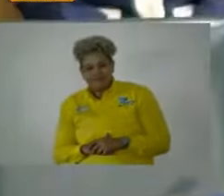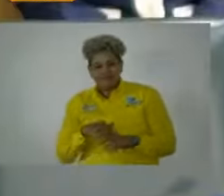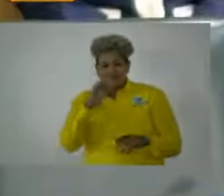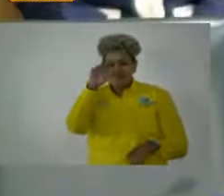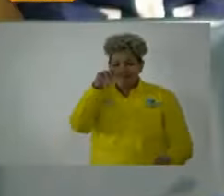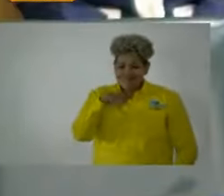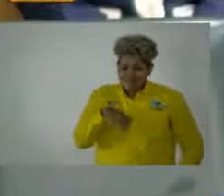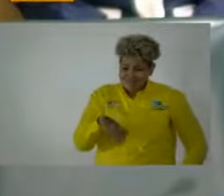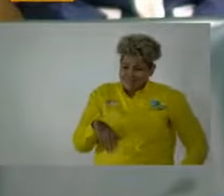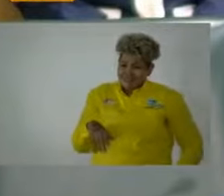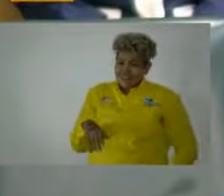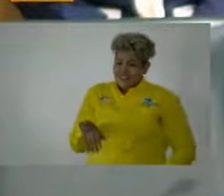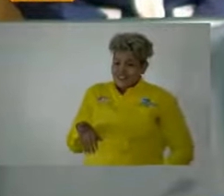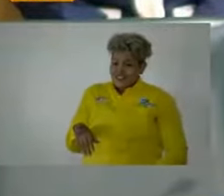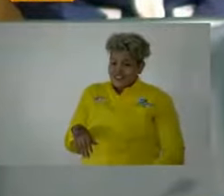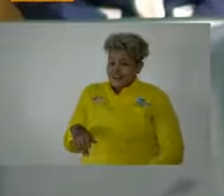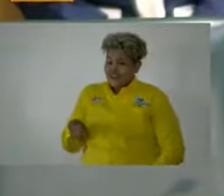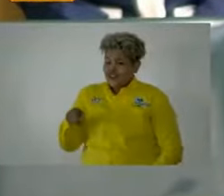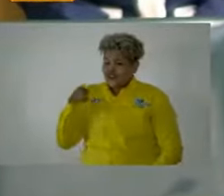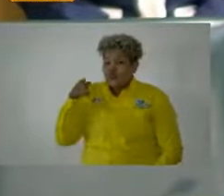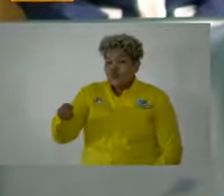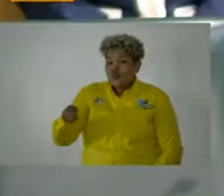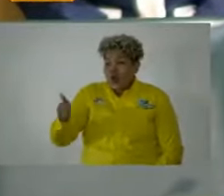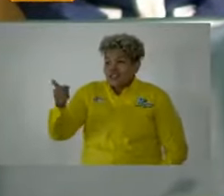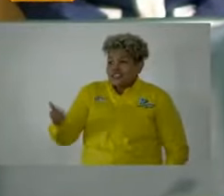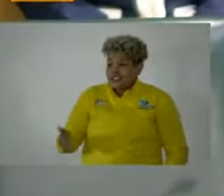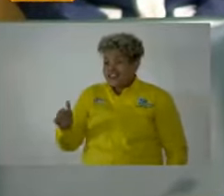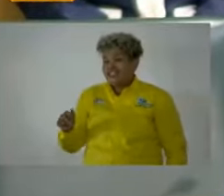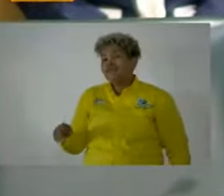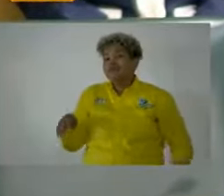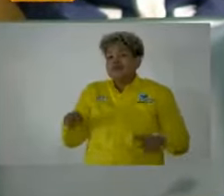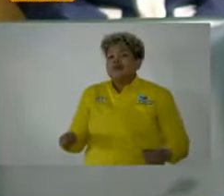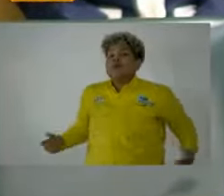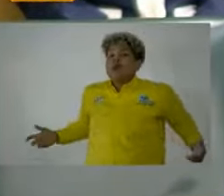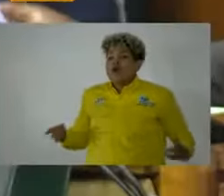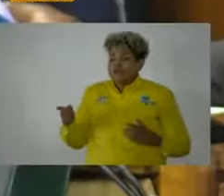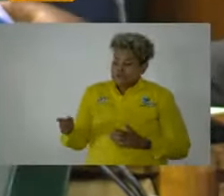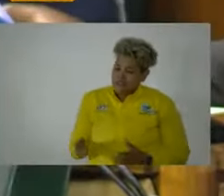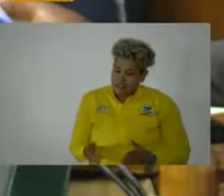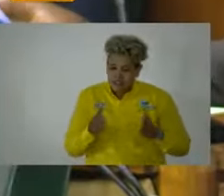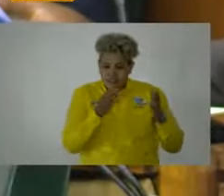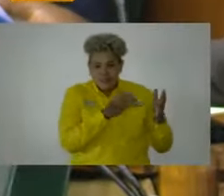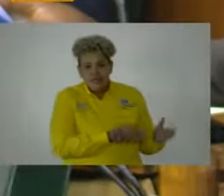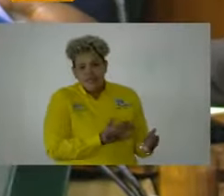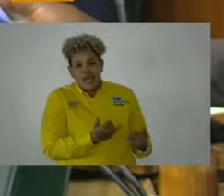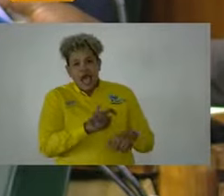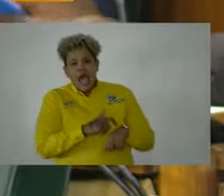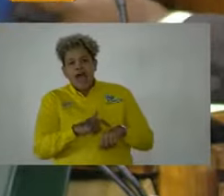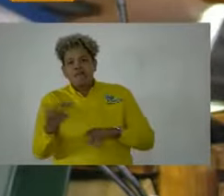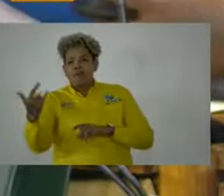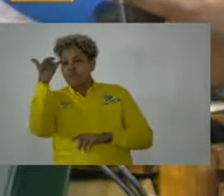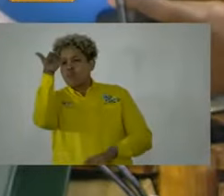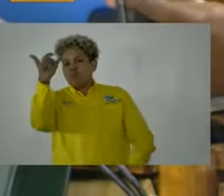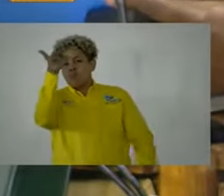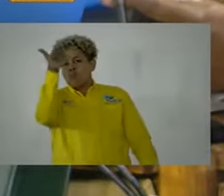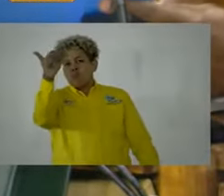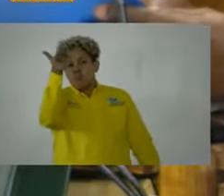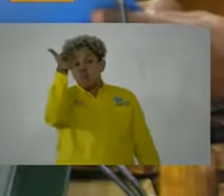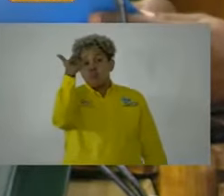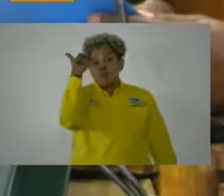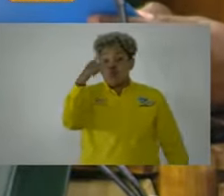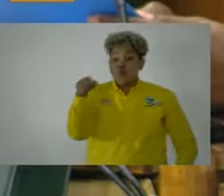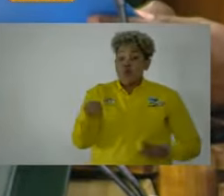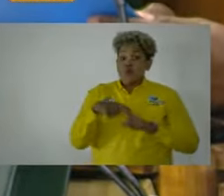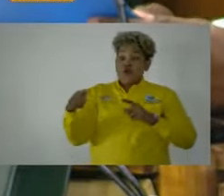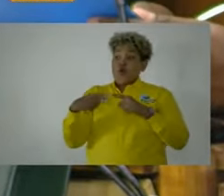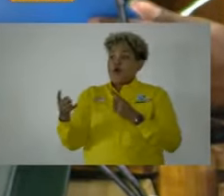And you on the other side, then on this side, mocked us whilst we